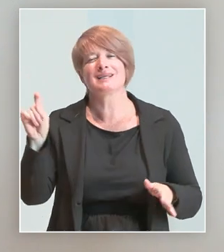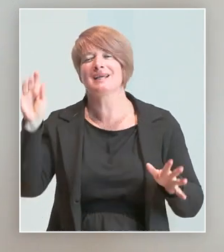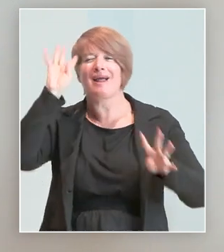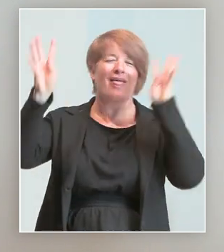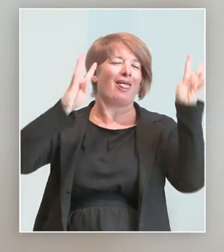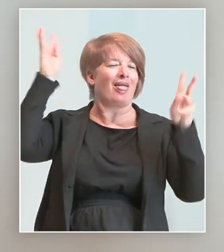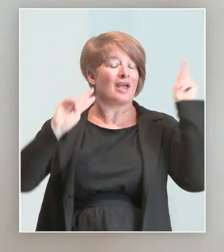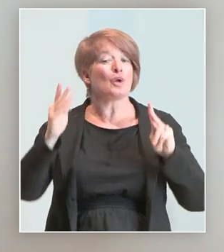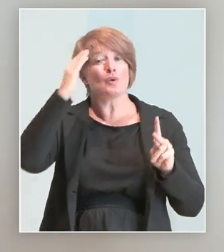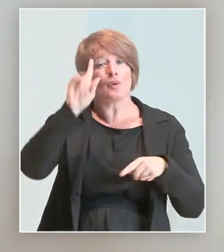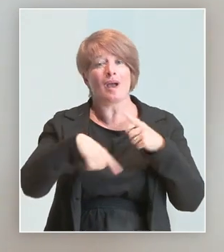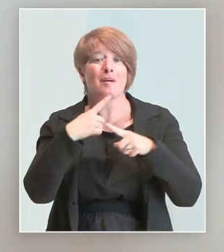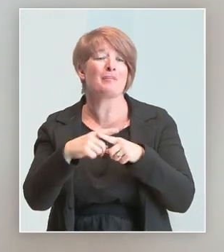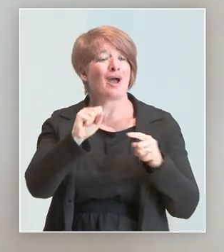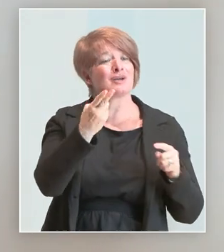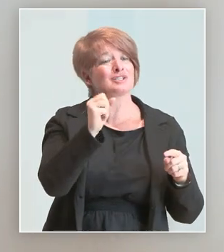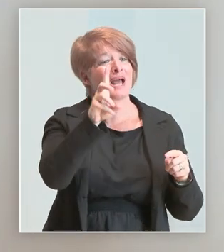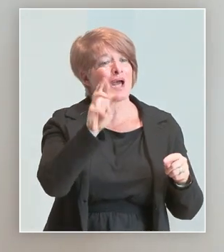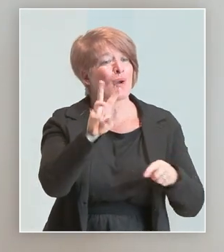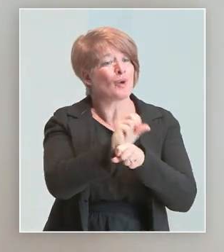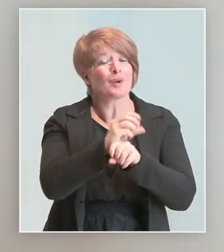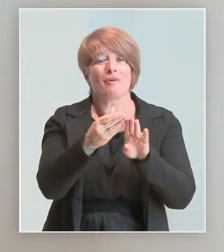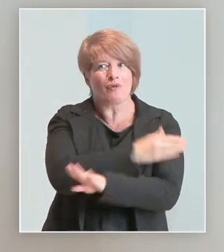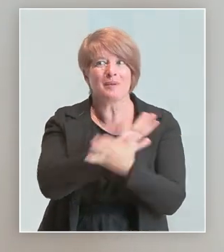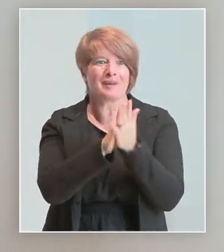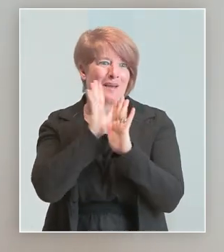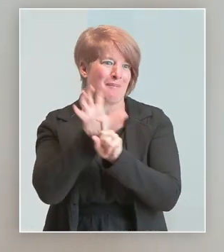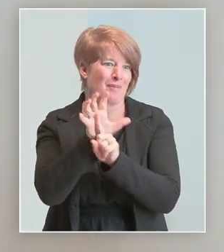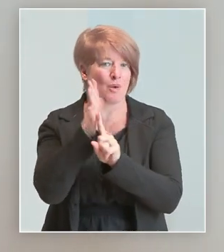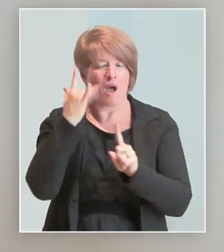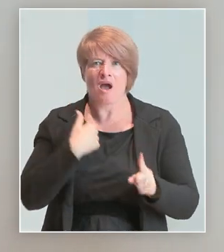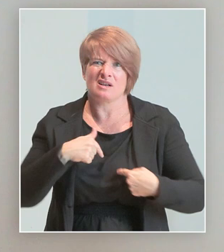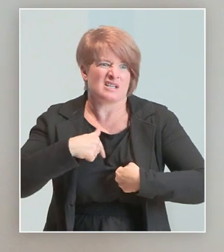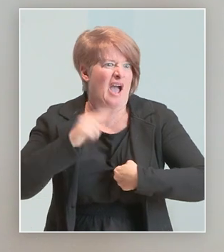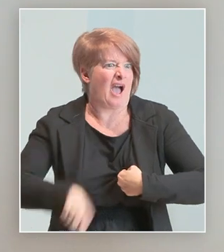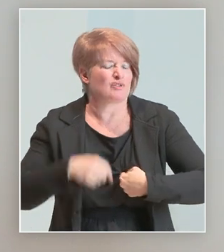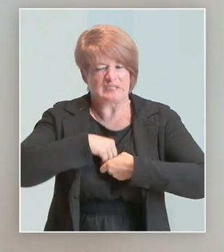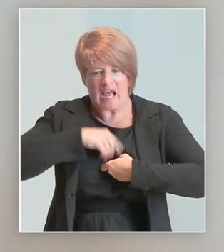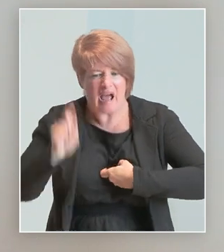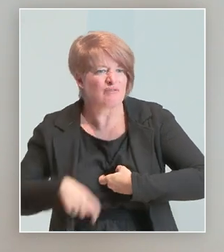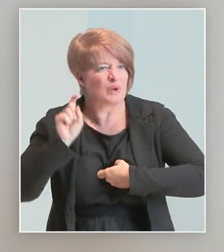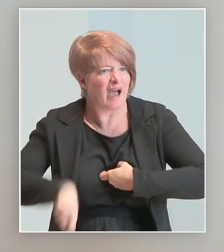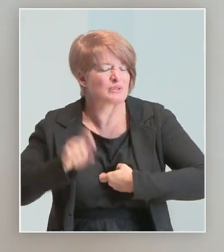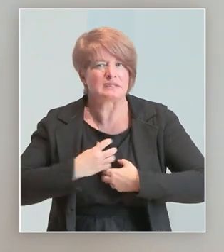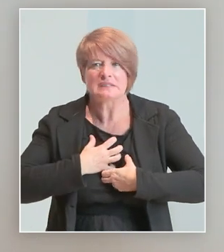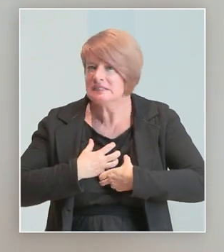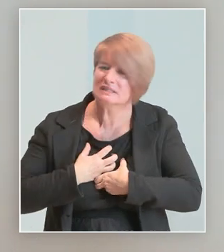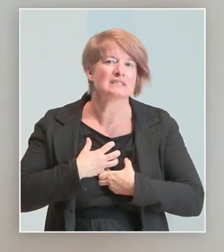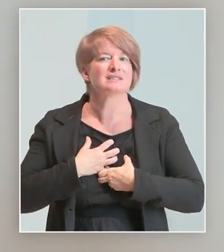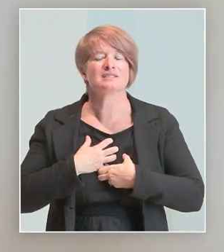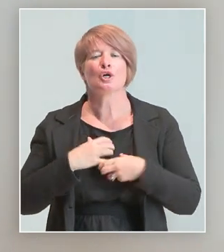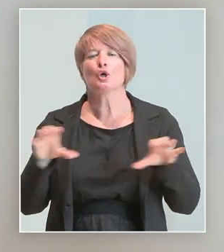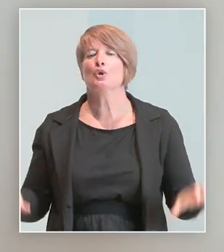shadow working before it became a buzz because they had no choice. Those who do nothing less than